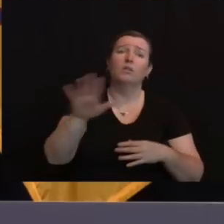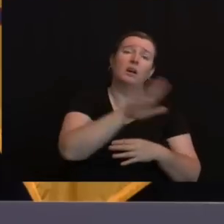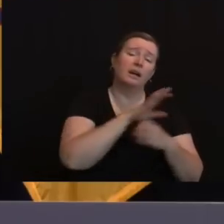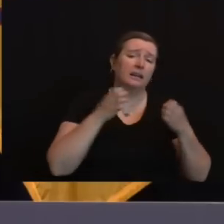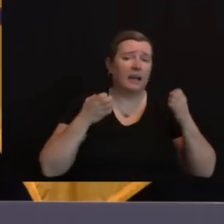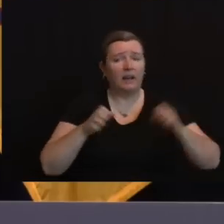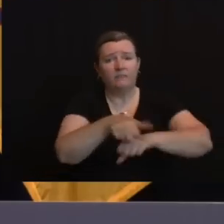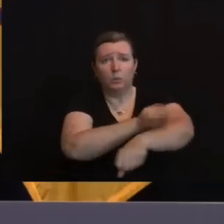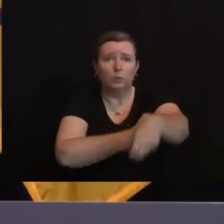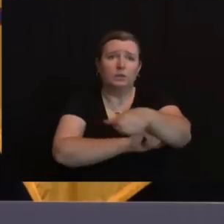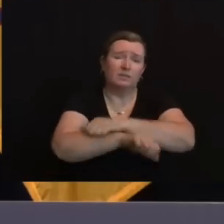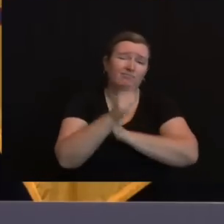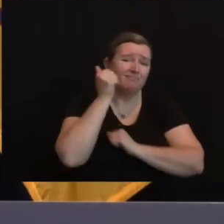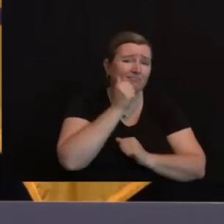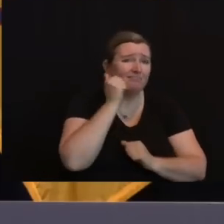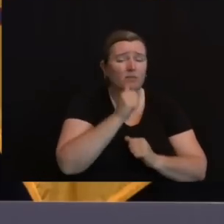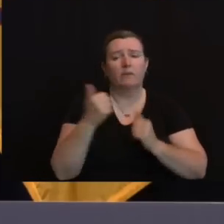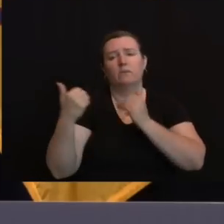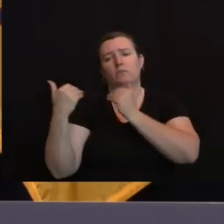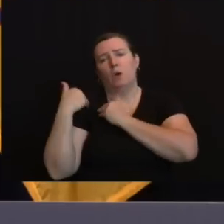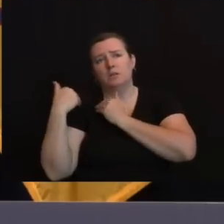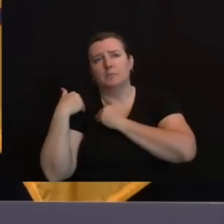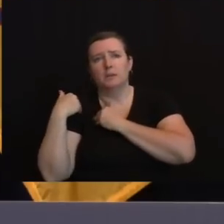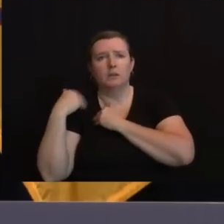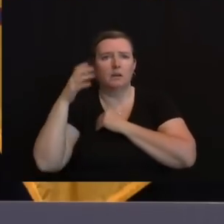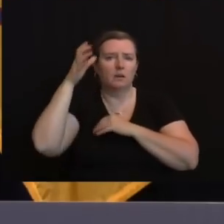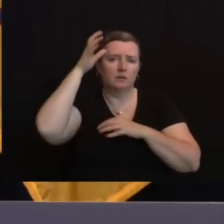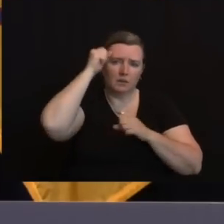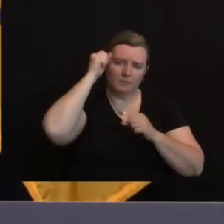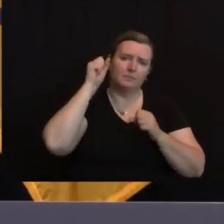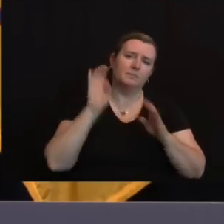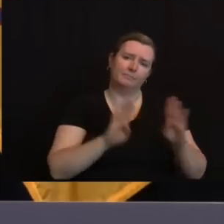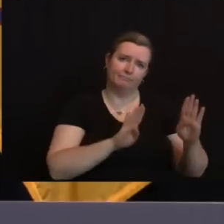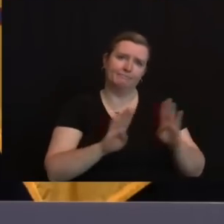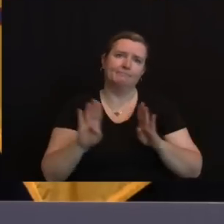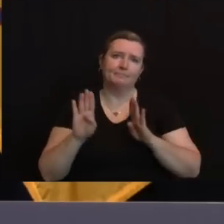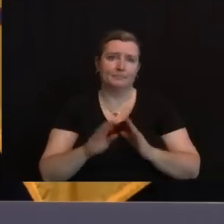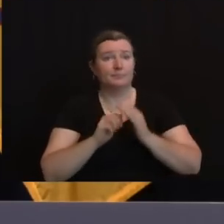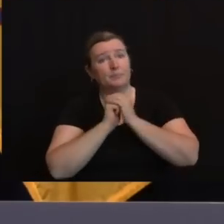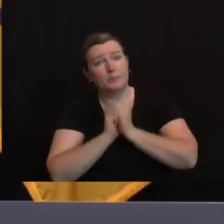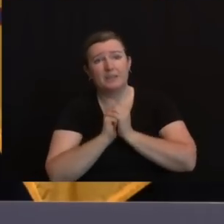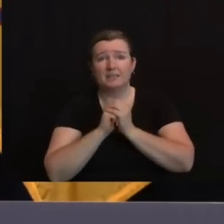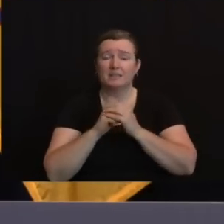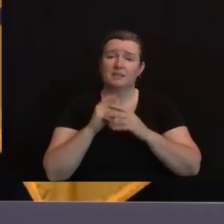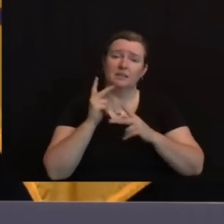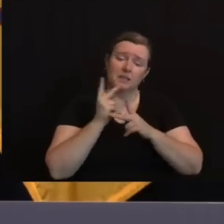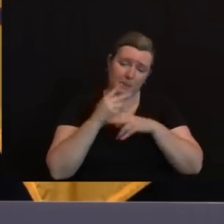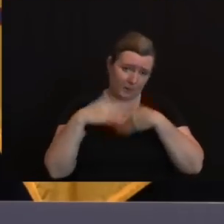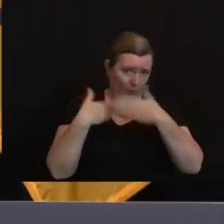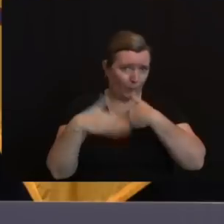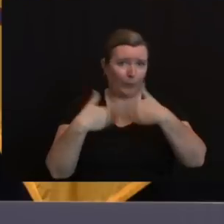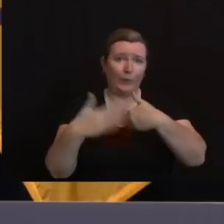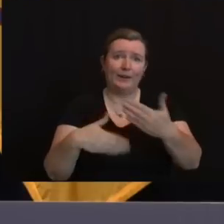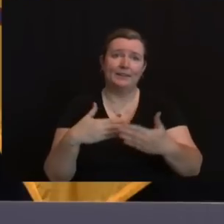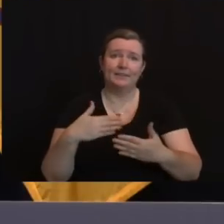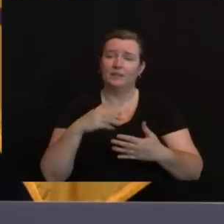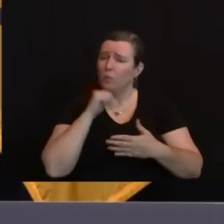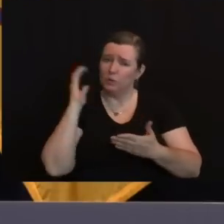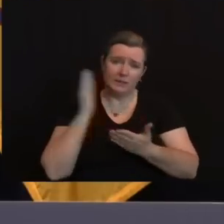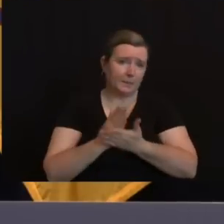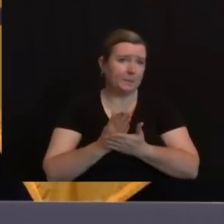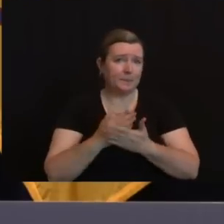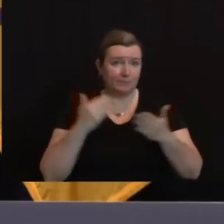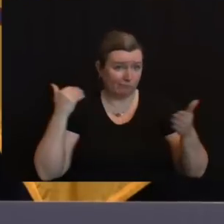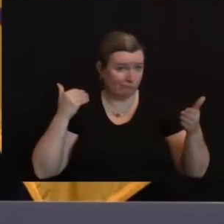out of responsible, common sense behavior. Please keep it up. We are entering the